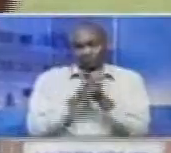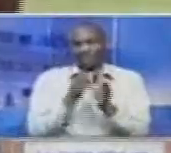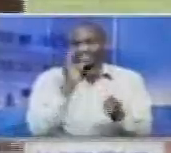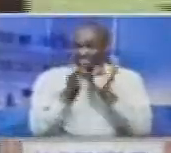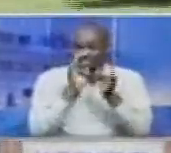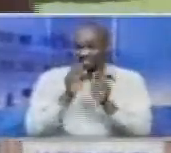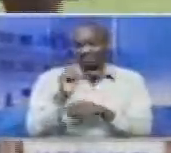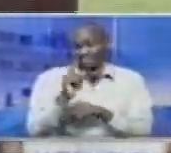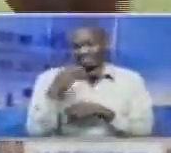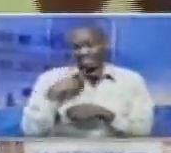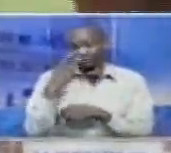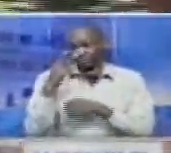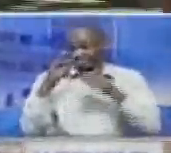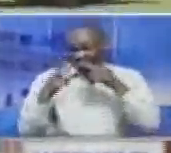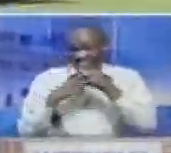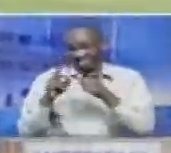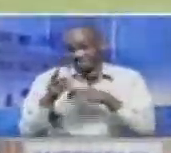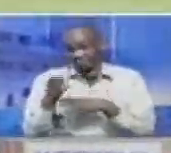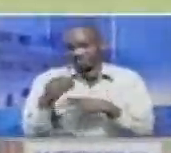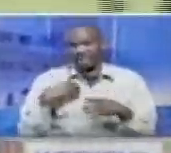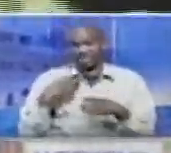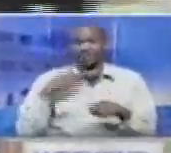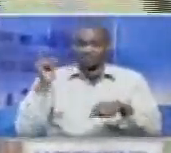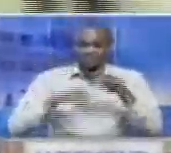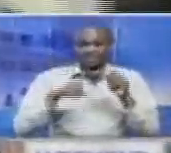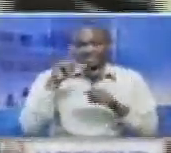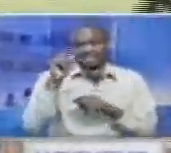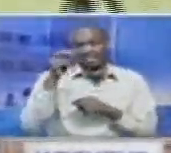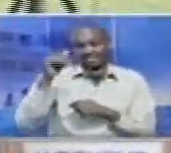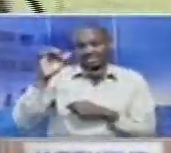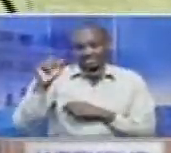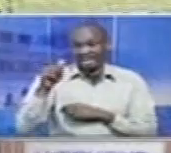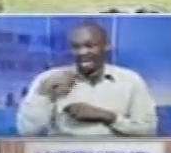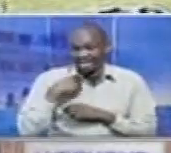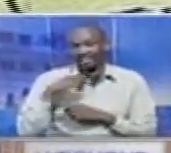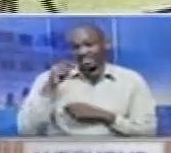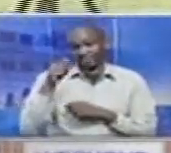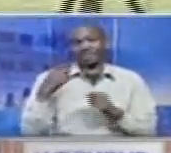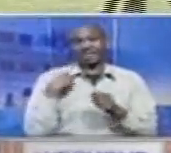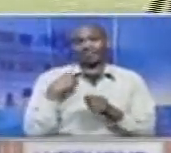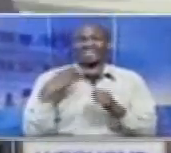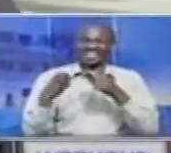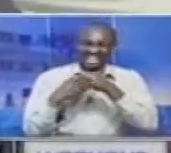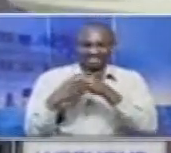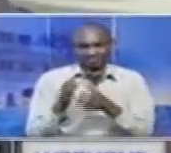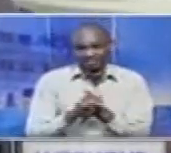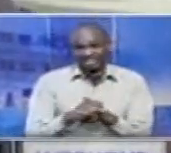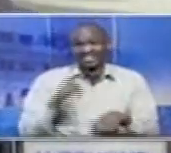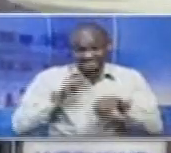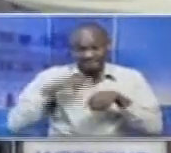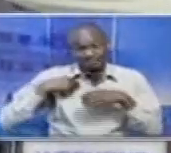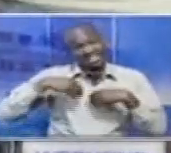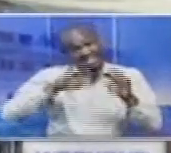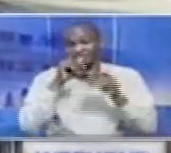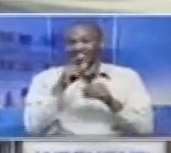33 minutes and 29 seconds ahead of Lydia Simiu and Jane Mora, with Dereba coming in ninth. Nitakapotoka kwa